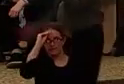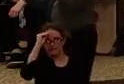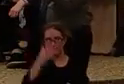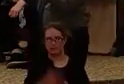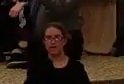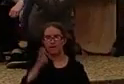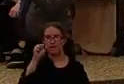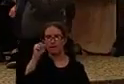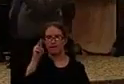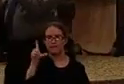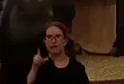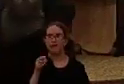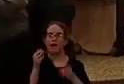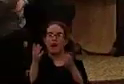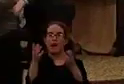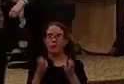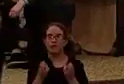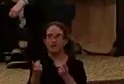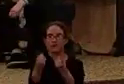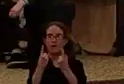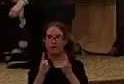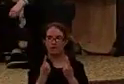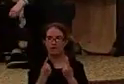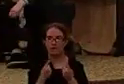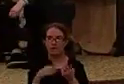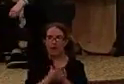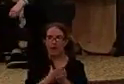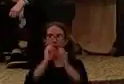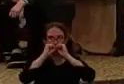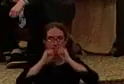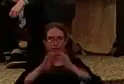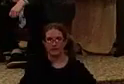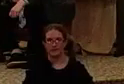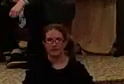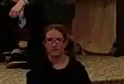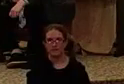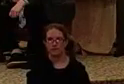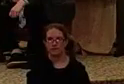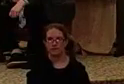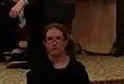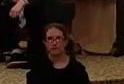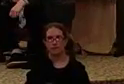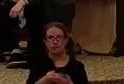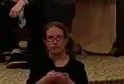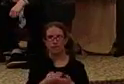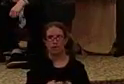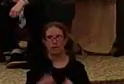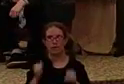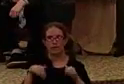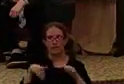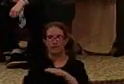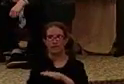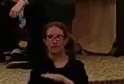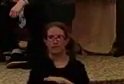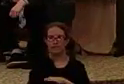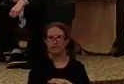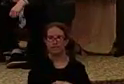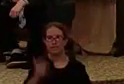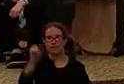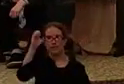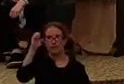and he said, "I want you to come in and let me bless you." Oh, but before he could get in there,